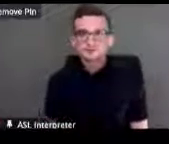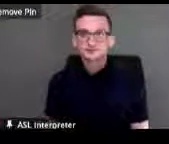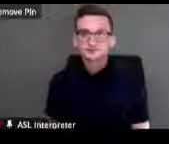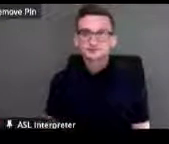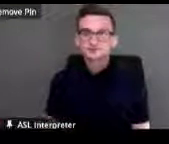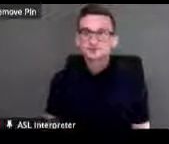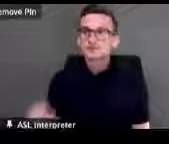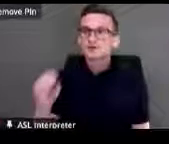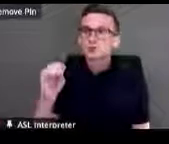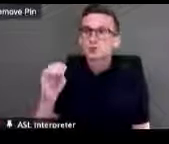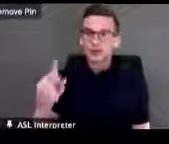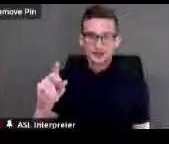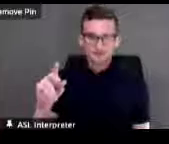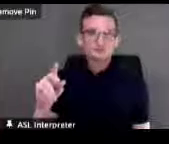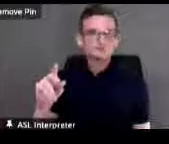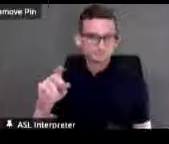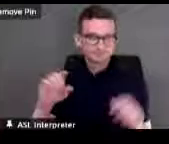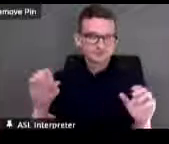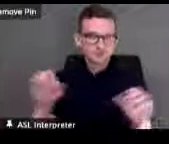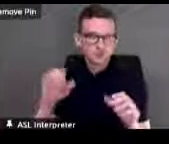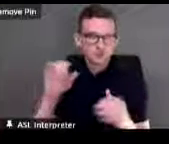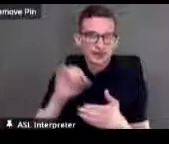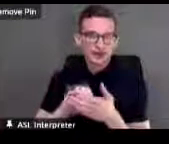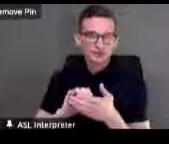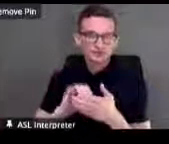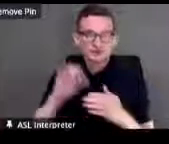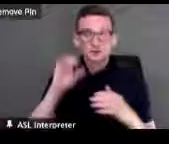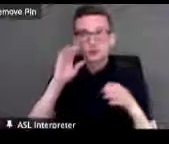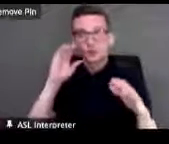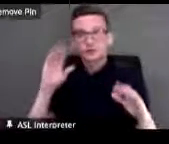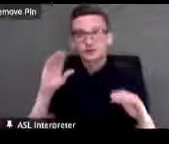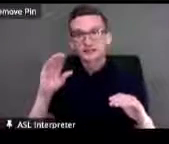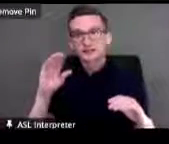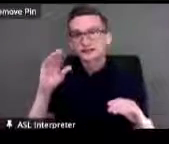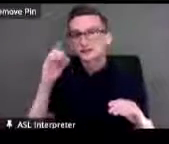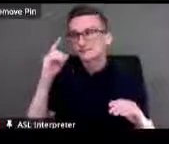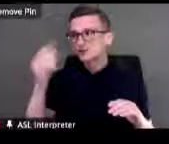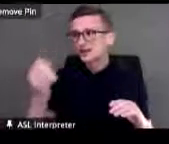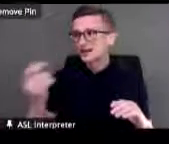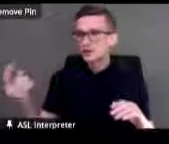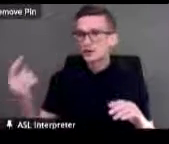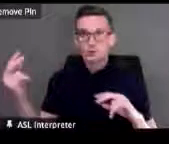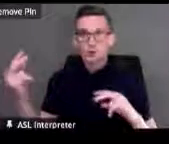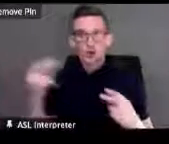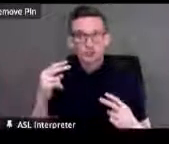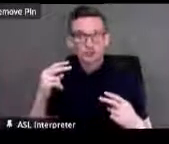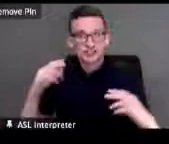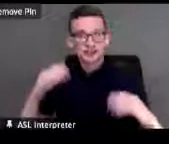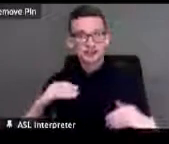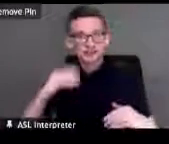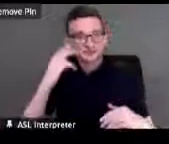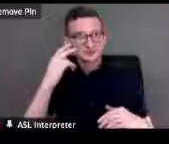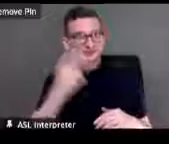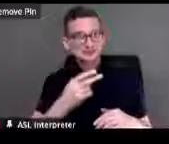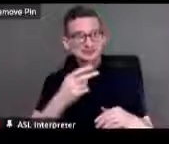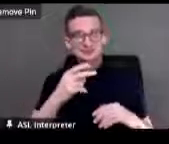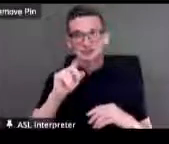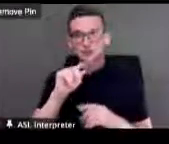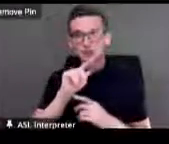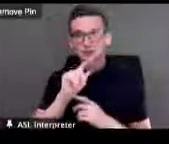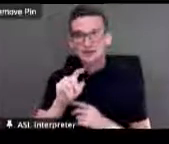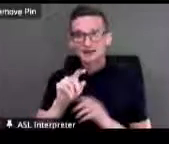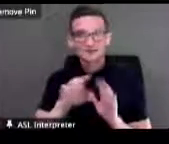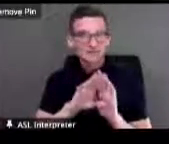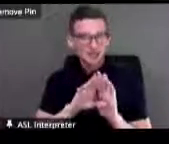Let's do that. And hopefully, for anyone who is watching and has not seen the 20-minute video, it is actually a